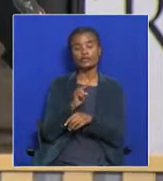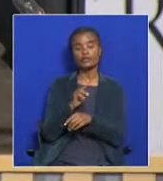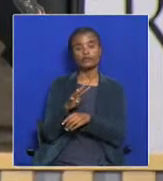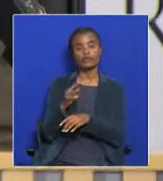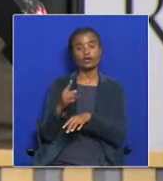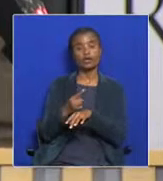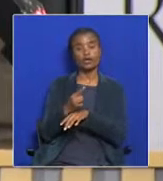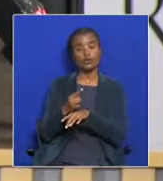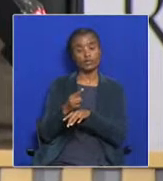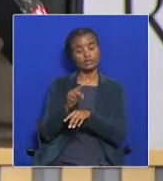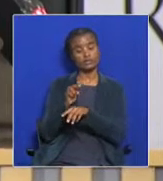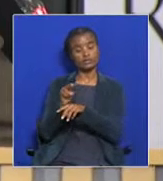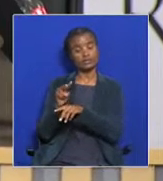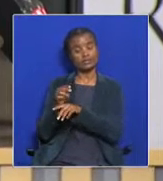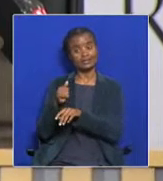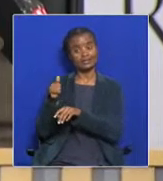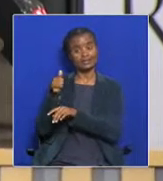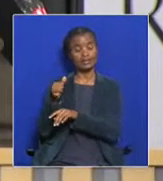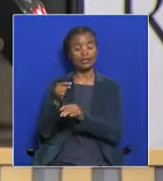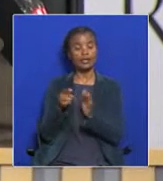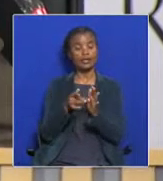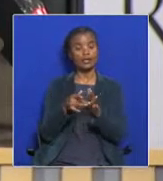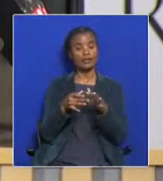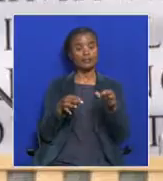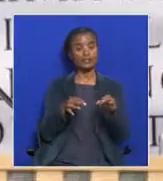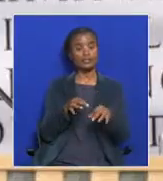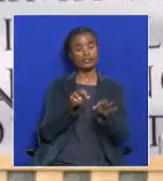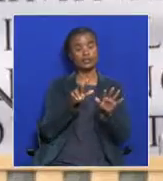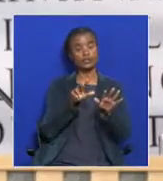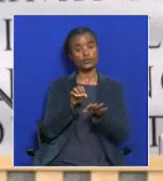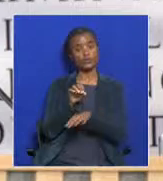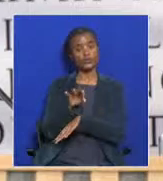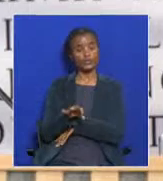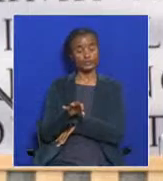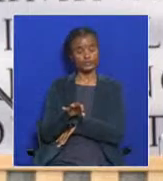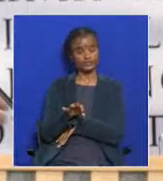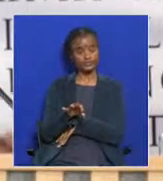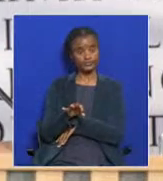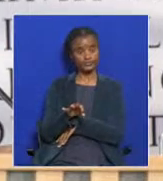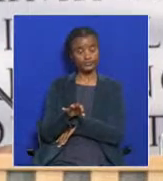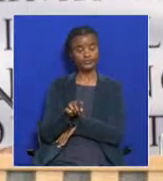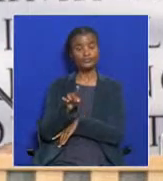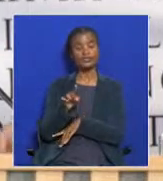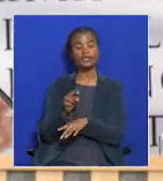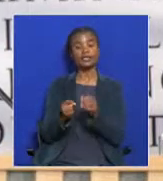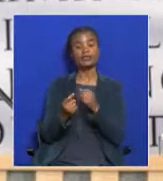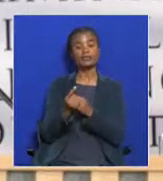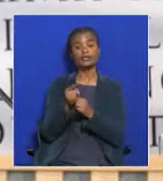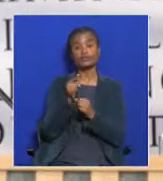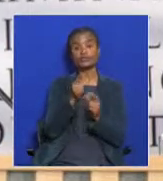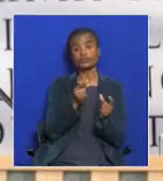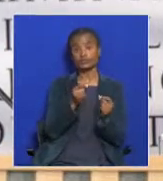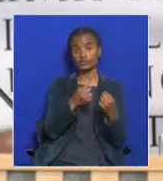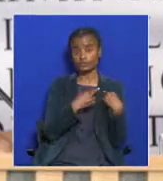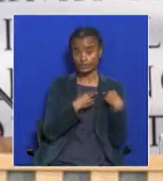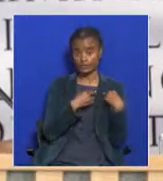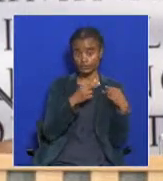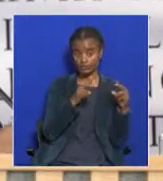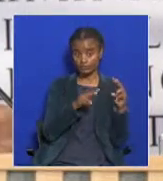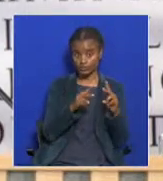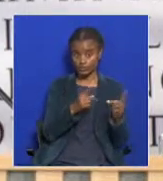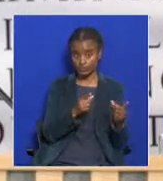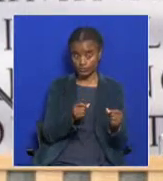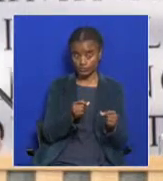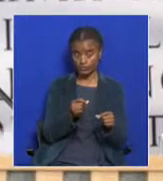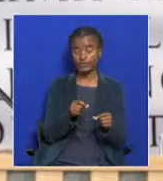page 803. Yes. And before, that's conducted by you. Thereafter, the next one